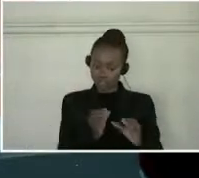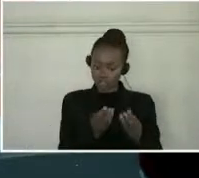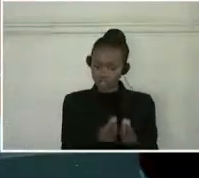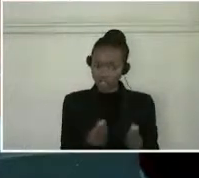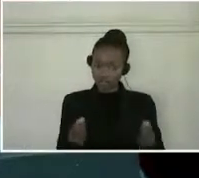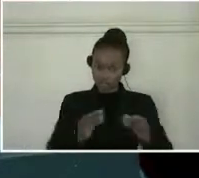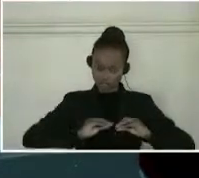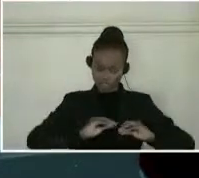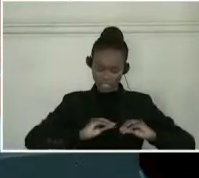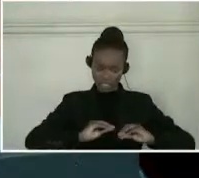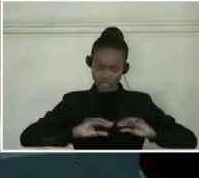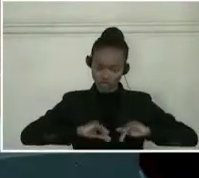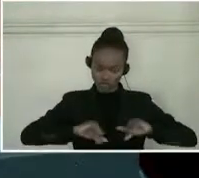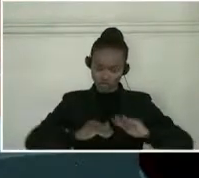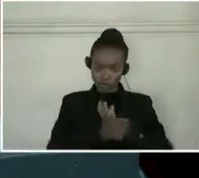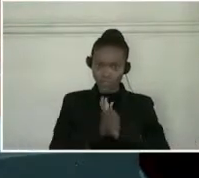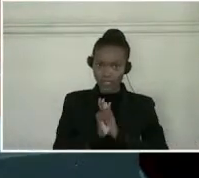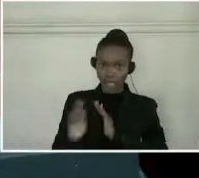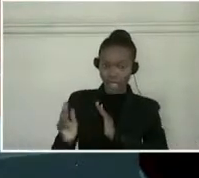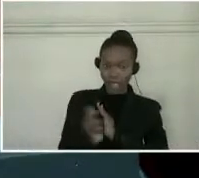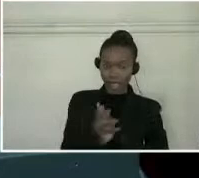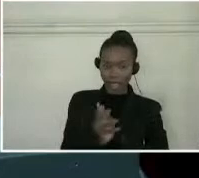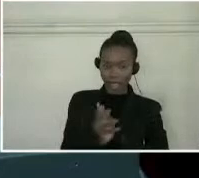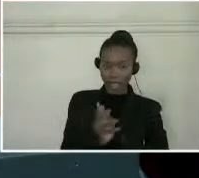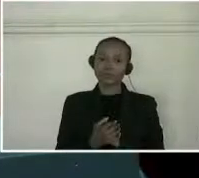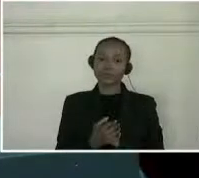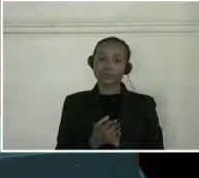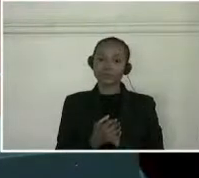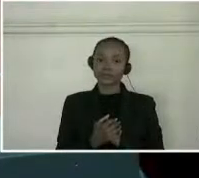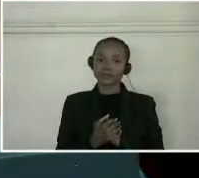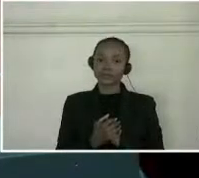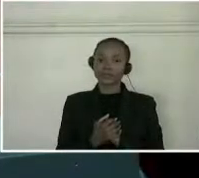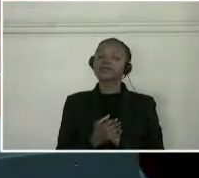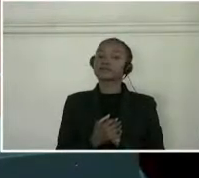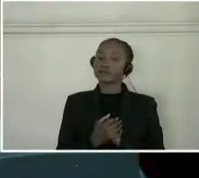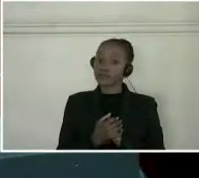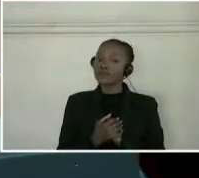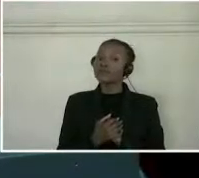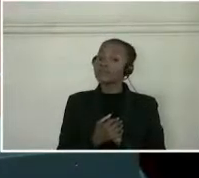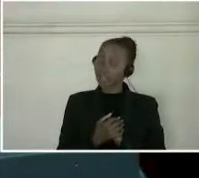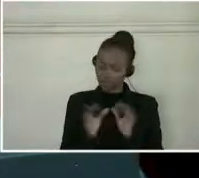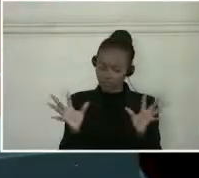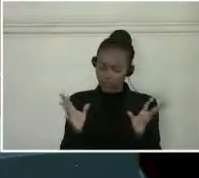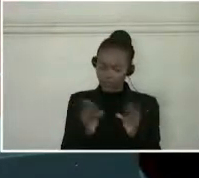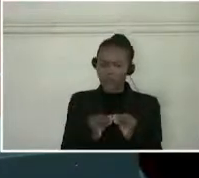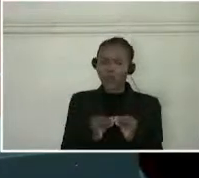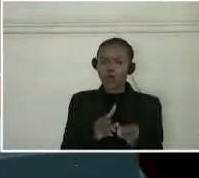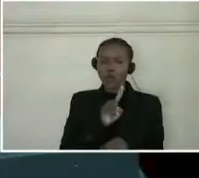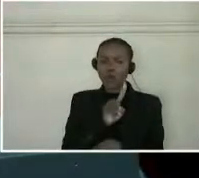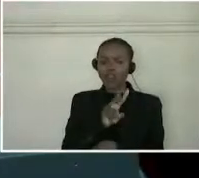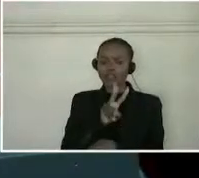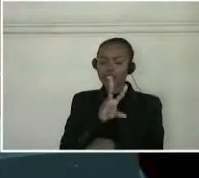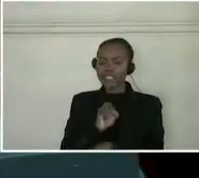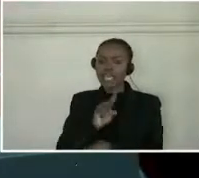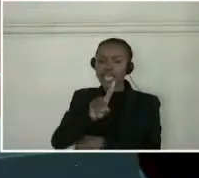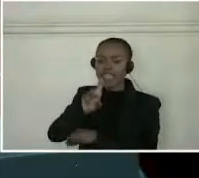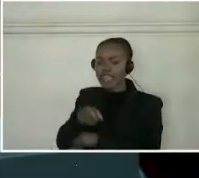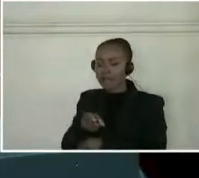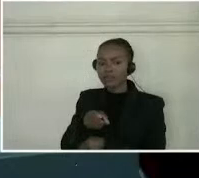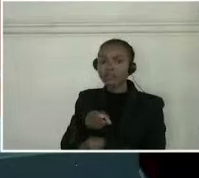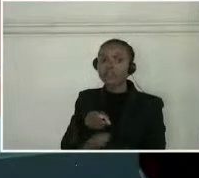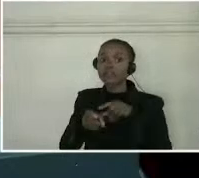just teach 120 000 children to swim a.m on traditional horse